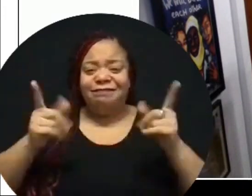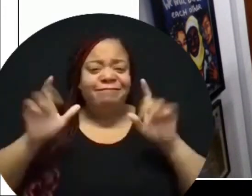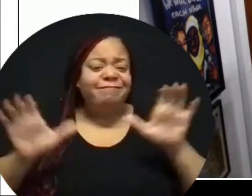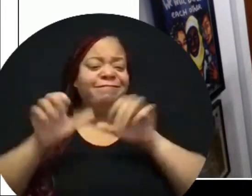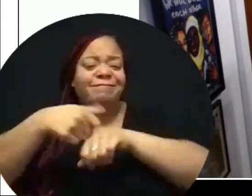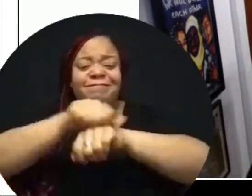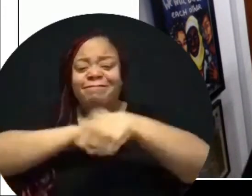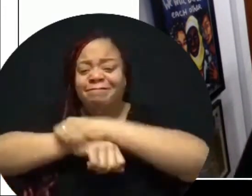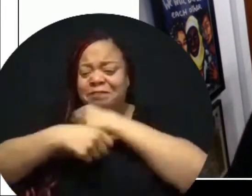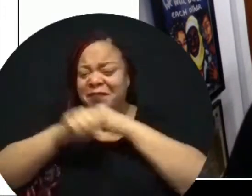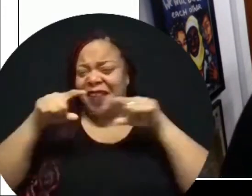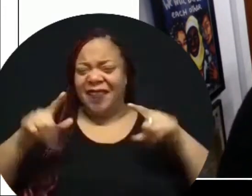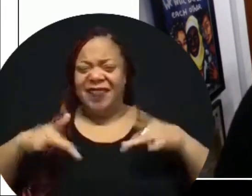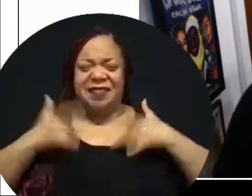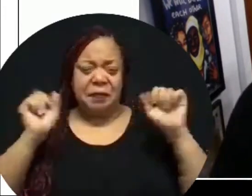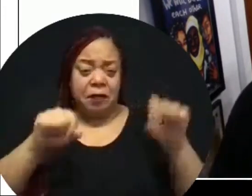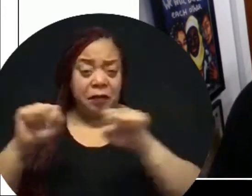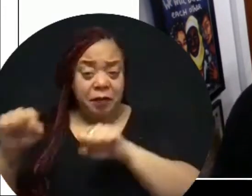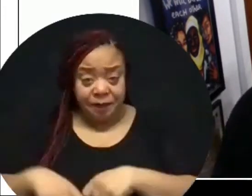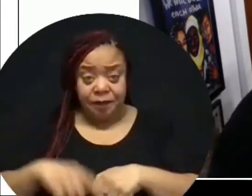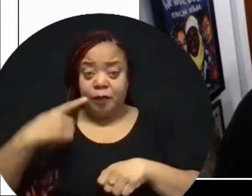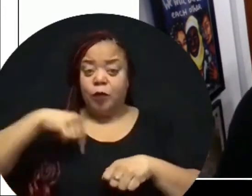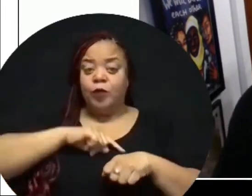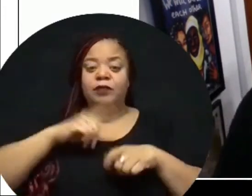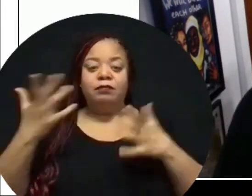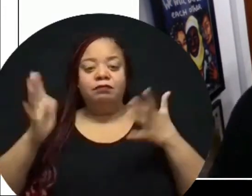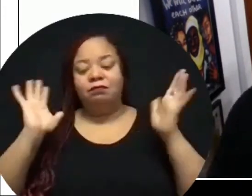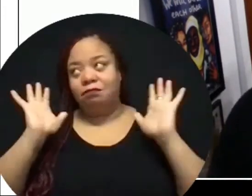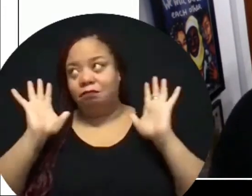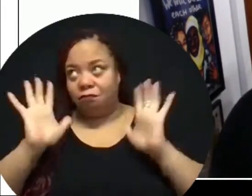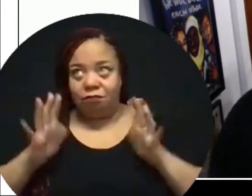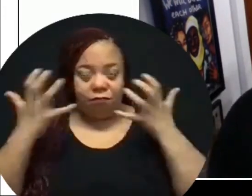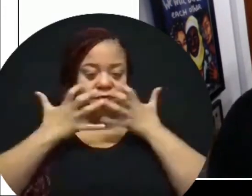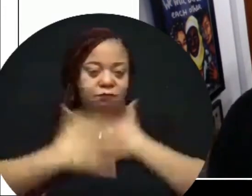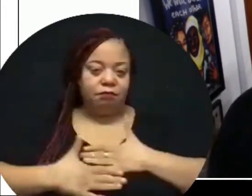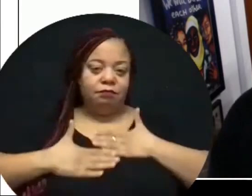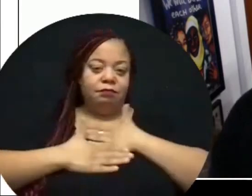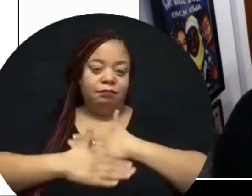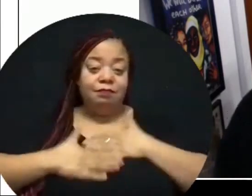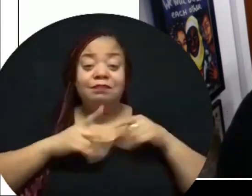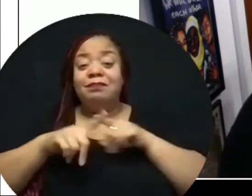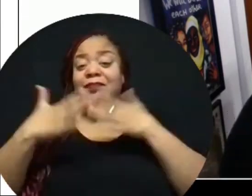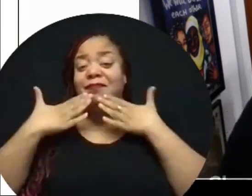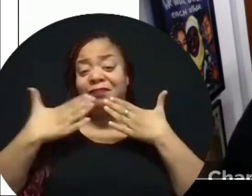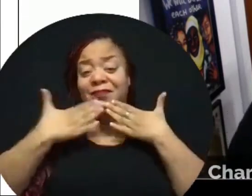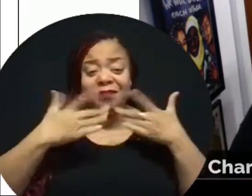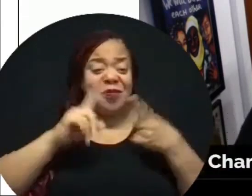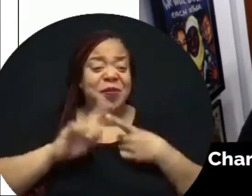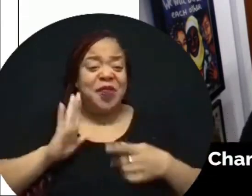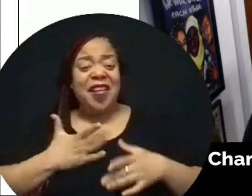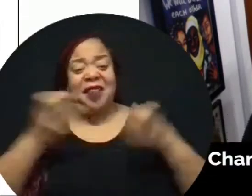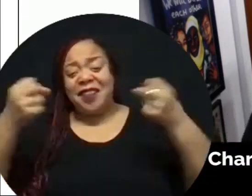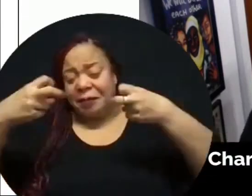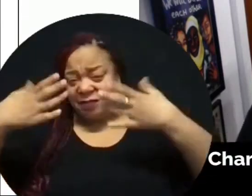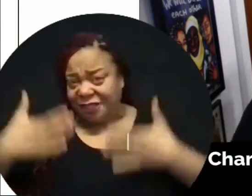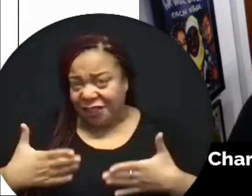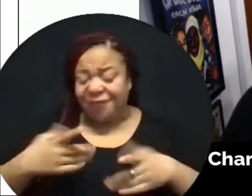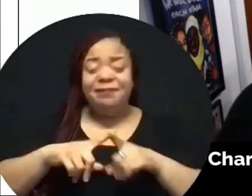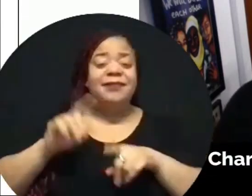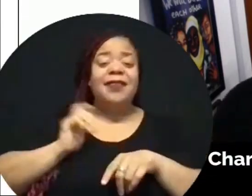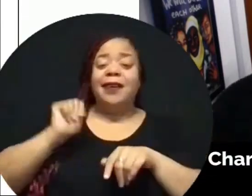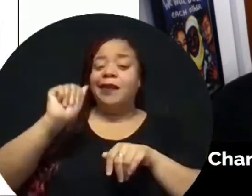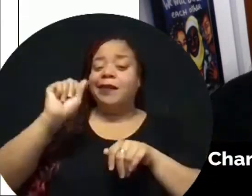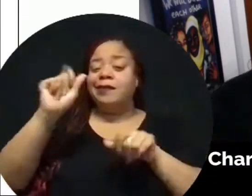services for this evening. So first, I want to acknowledge that I'm currently a settler on Kickapoo, Peoria,